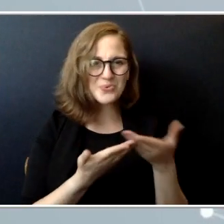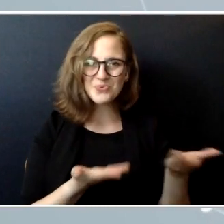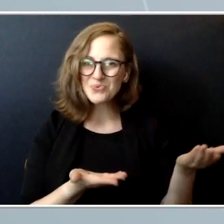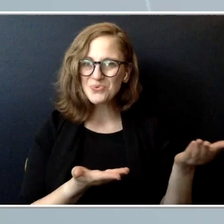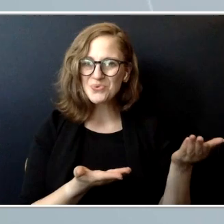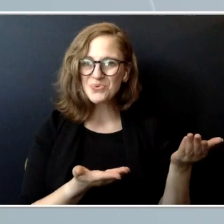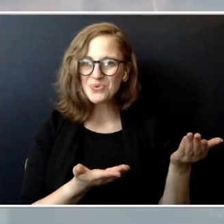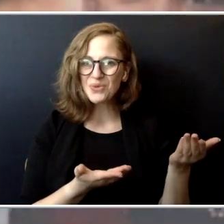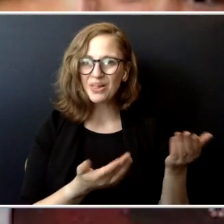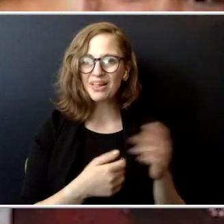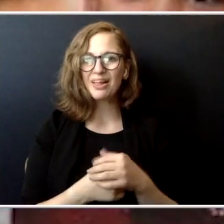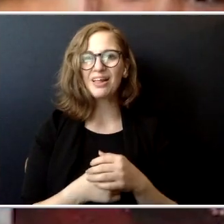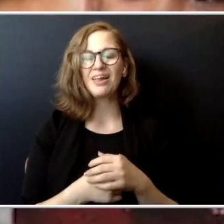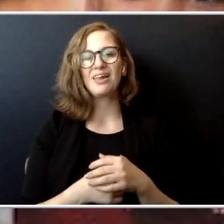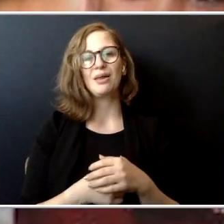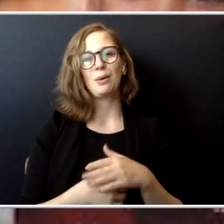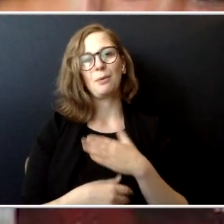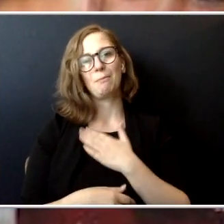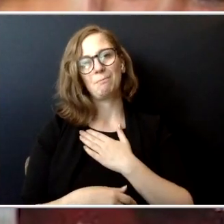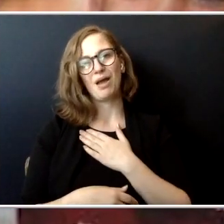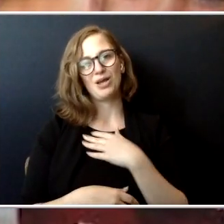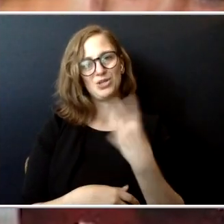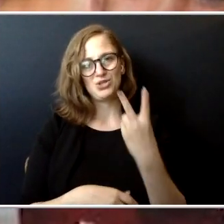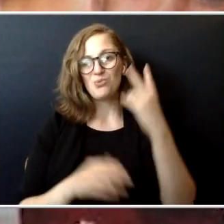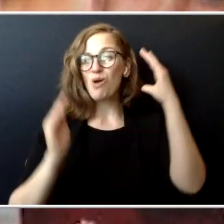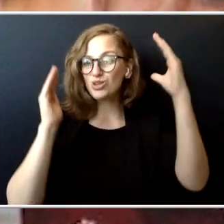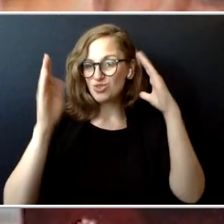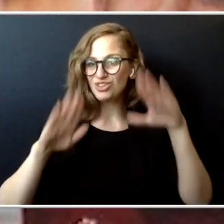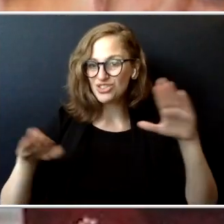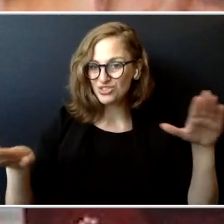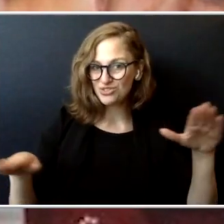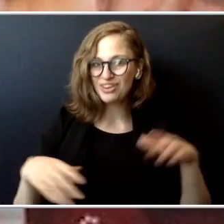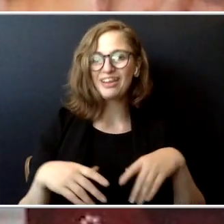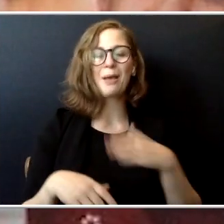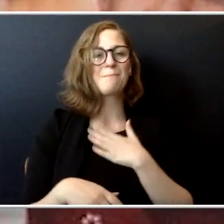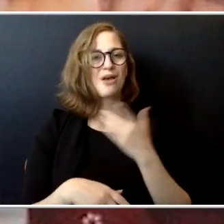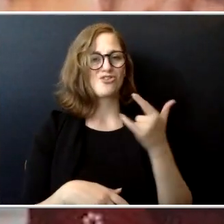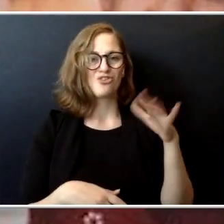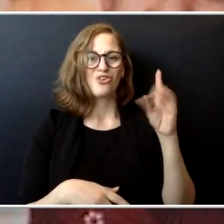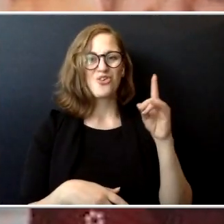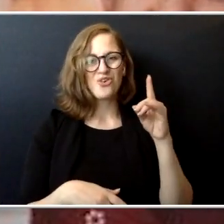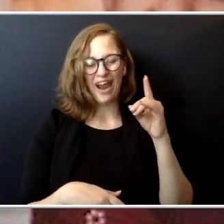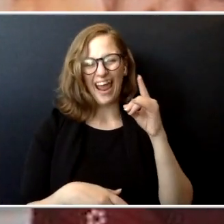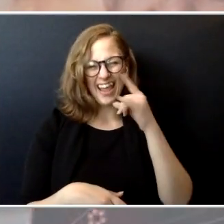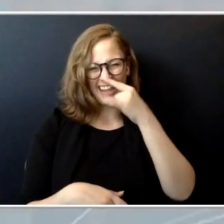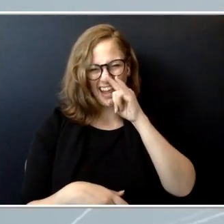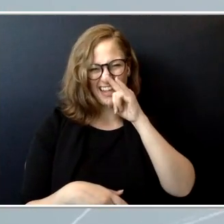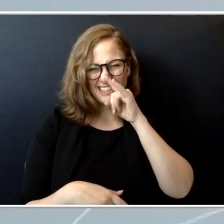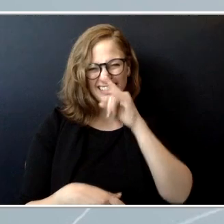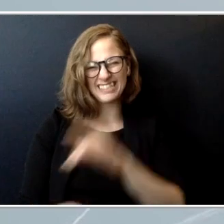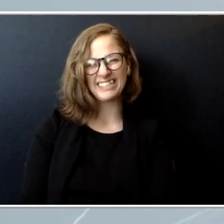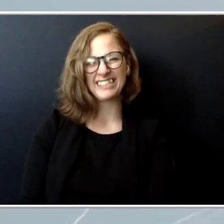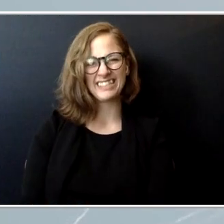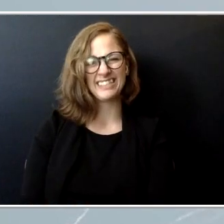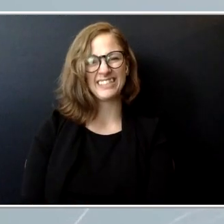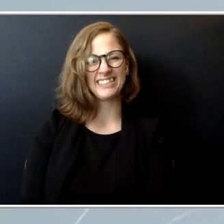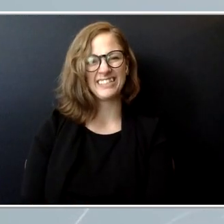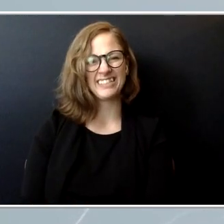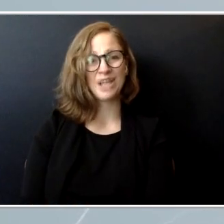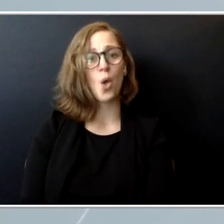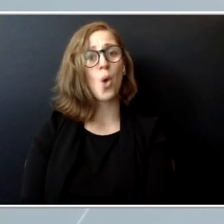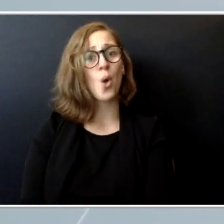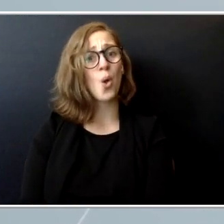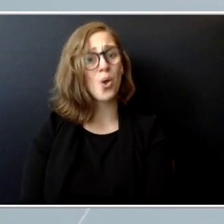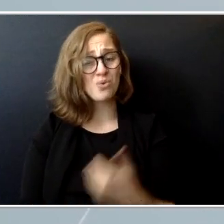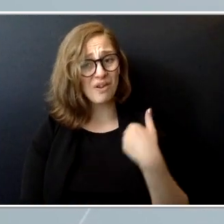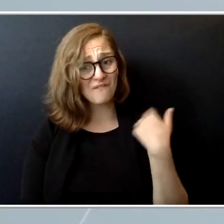So we are looking at my 2 adult children, and those are my grandbabies from my 2 adult children. So you have 4 grandbabies?